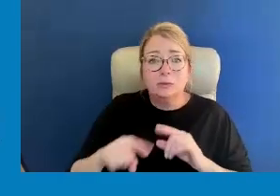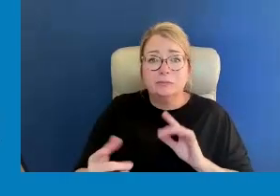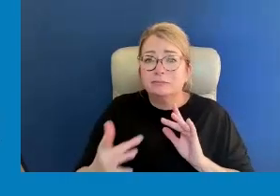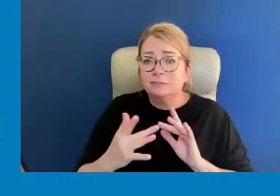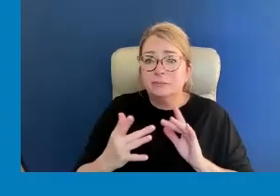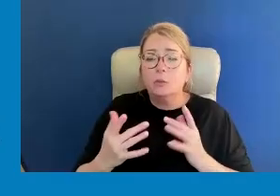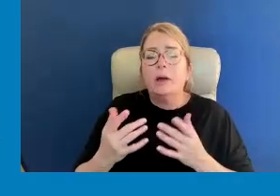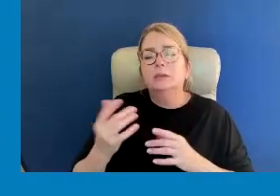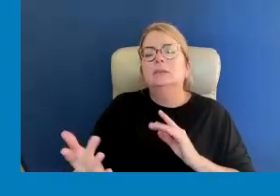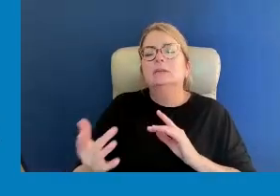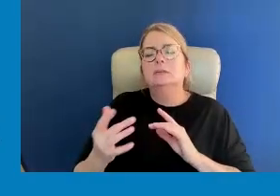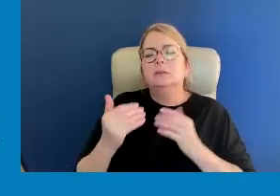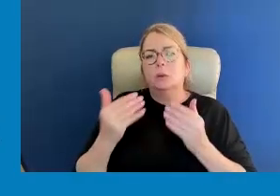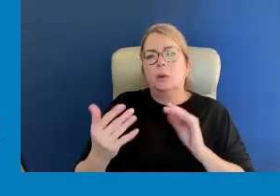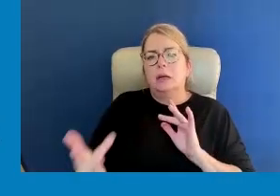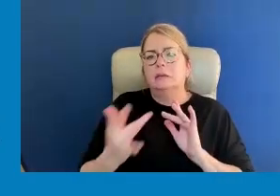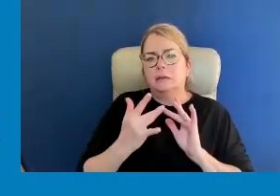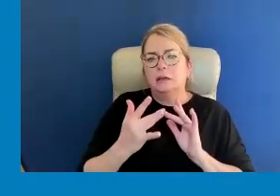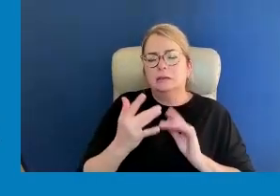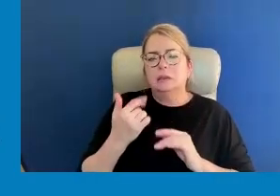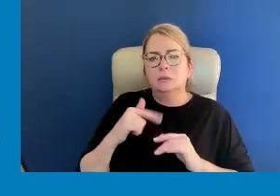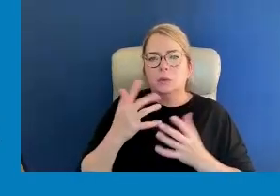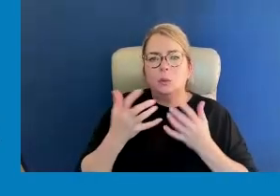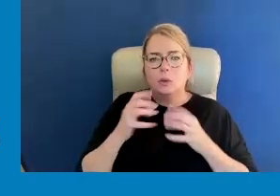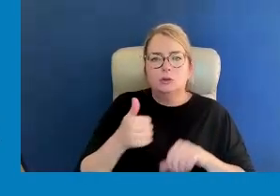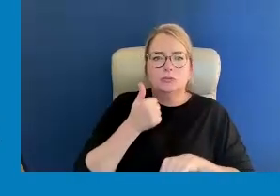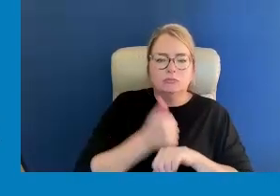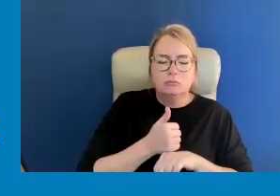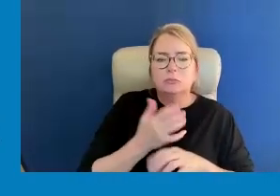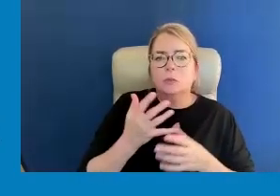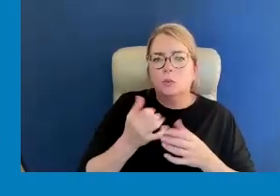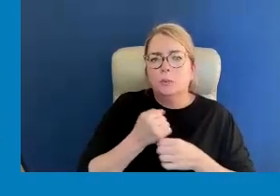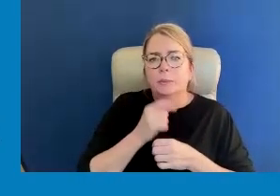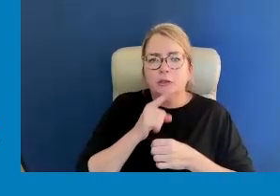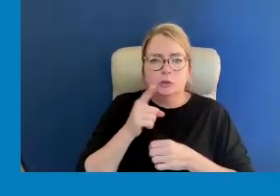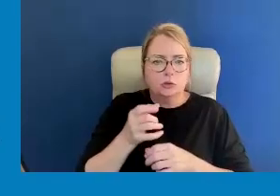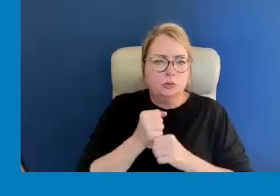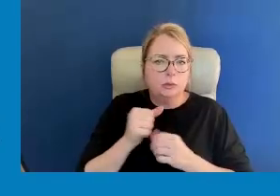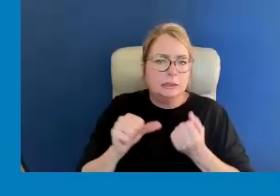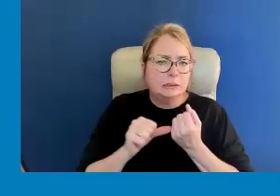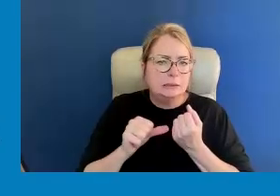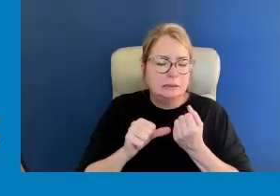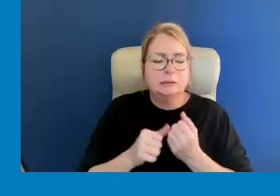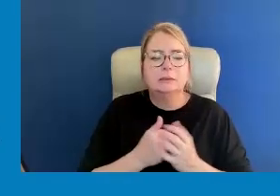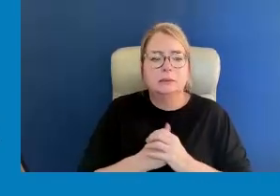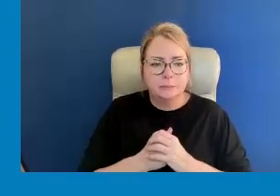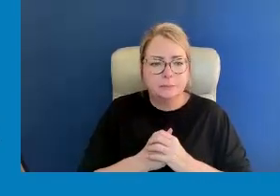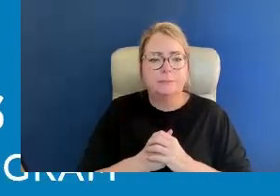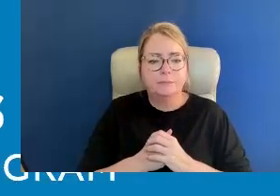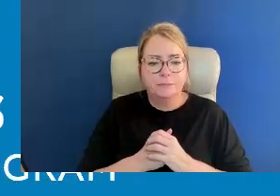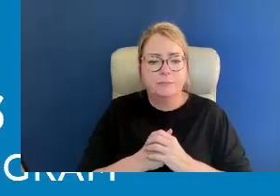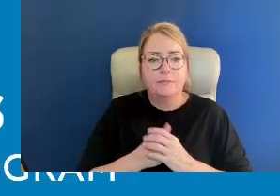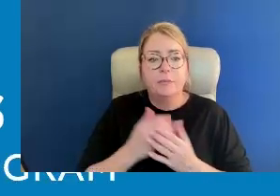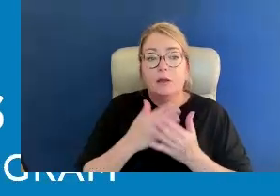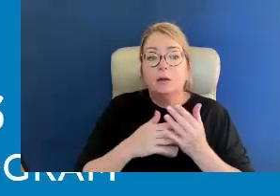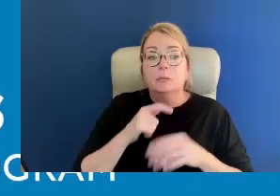set aside a time just for you to meet with us. We don't want you to not get the assistance you need during open enrollment. So our